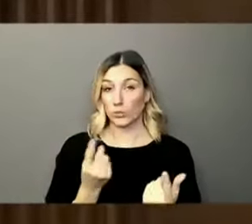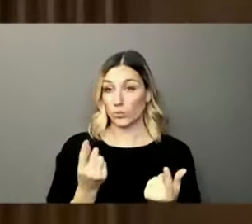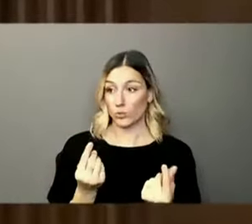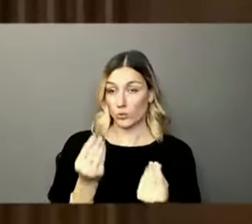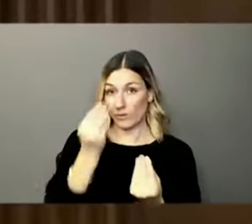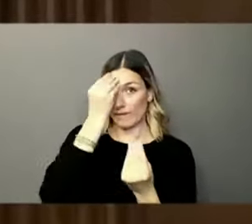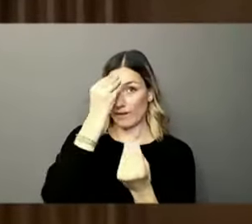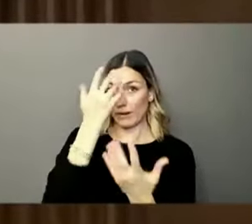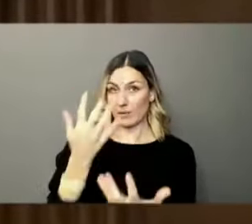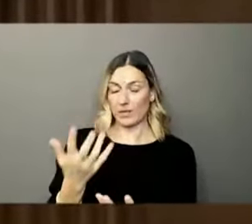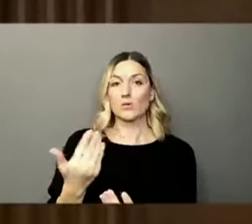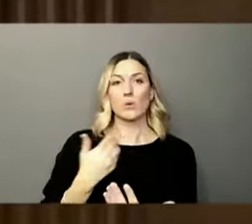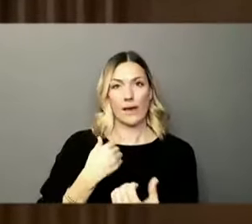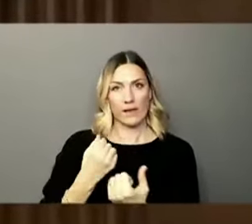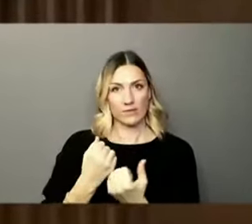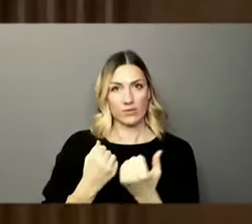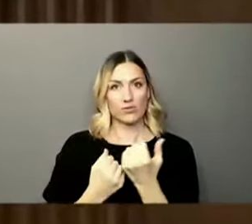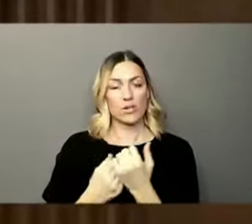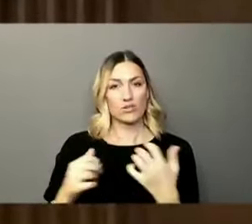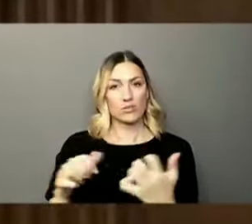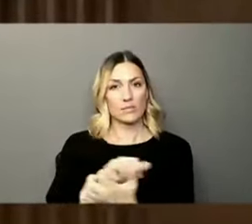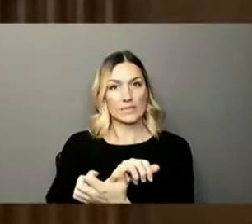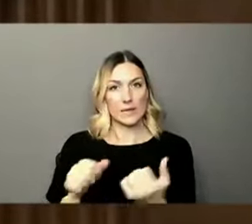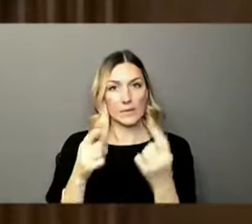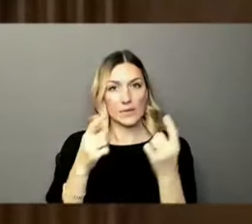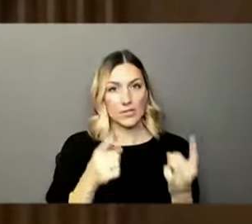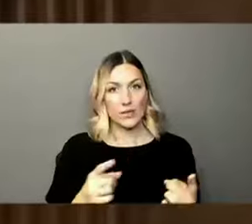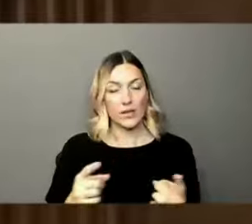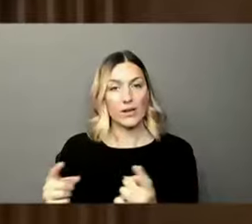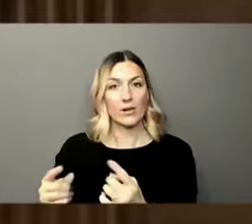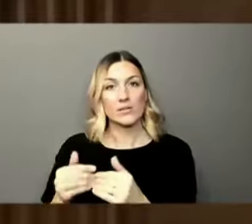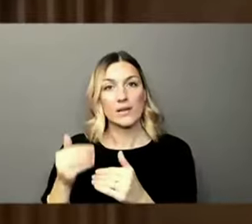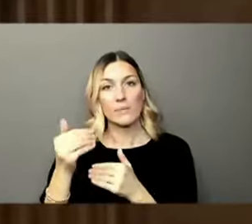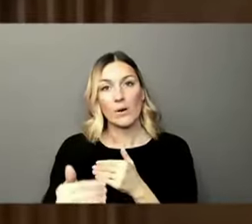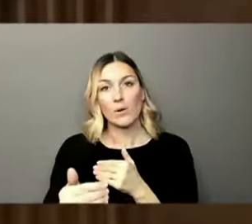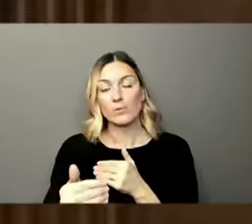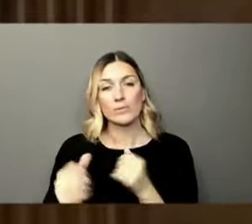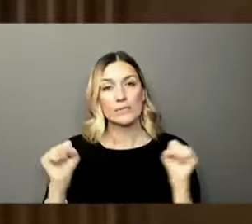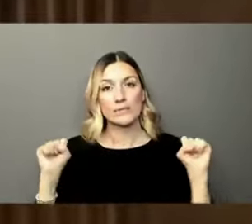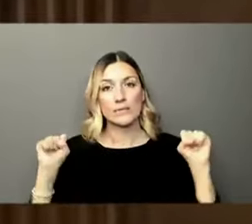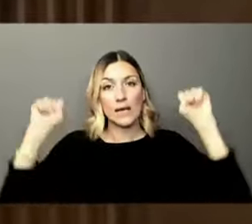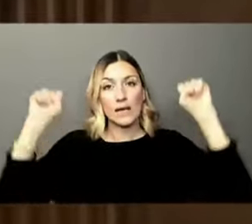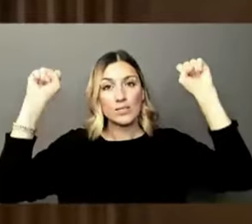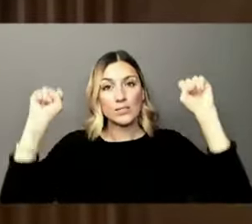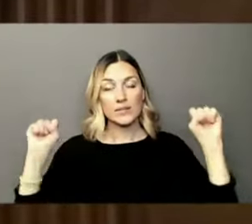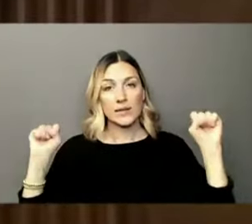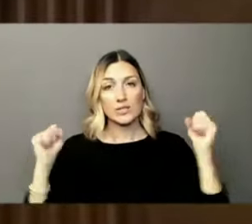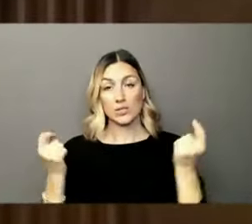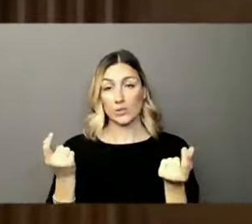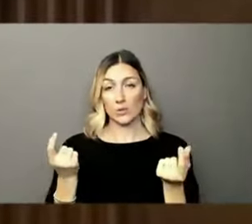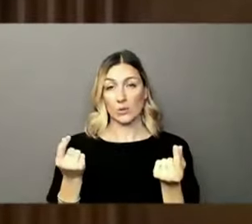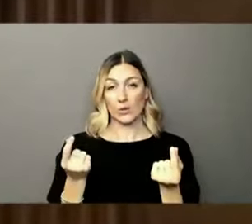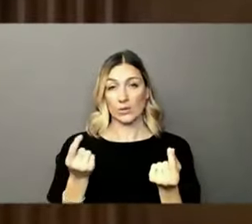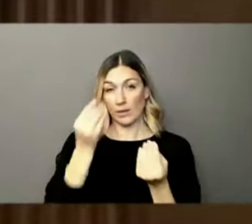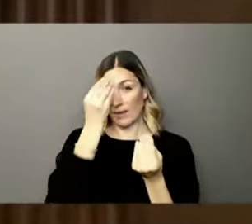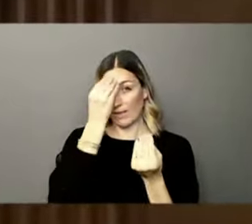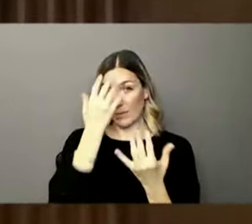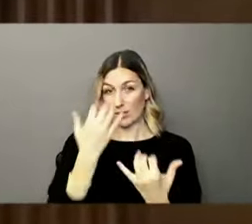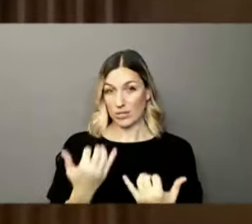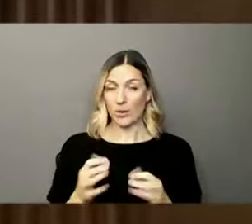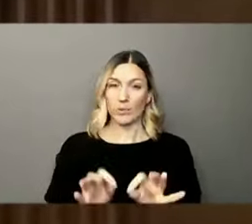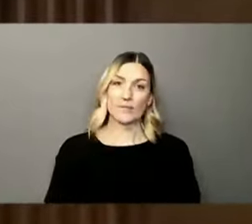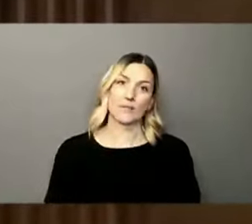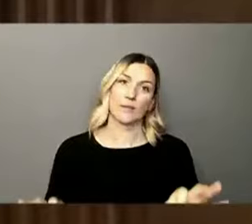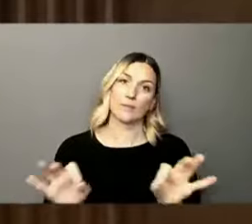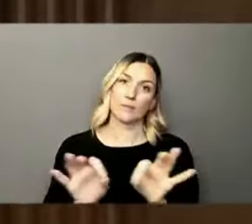actual structural damage that occurs post-exercise. So what we do with that information now will be critical in,